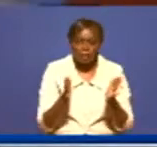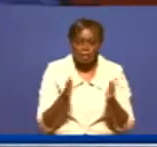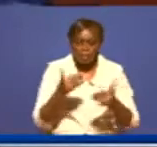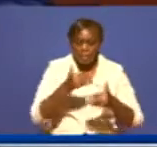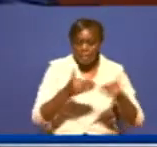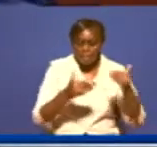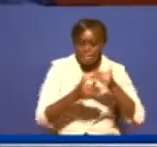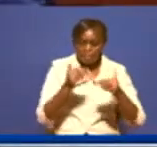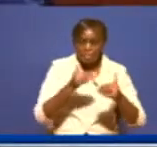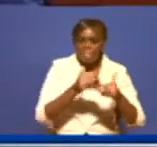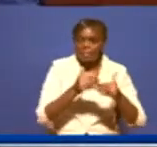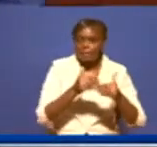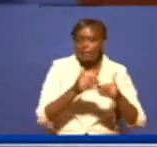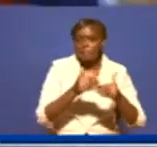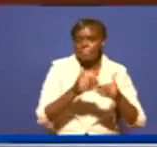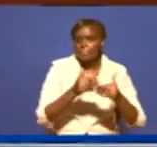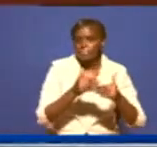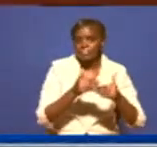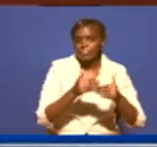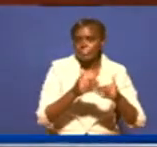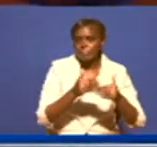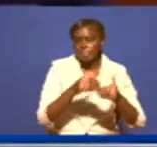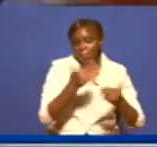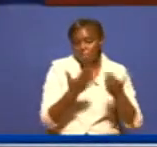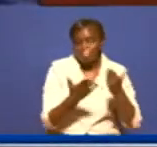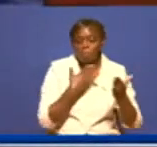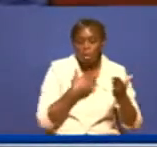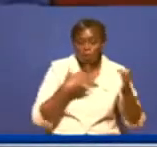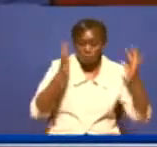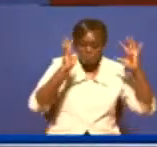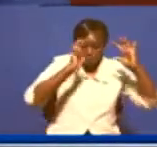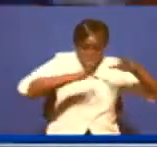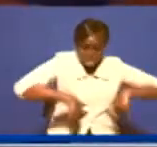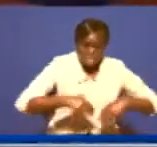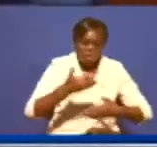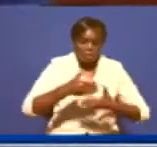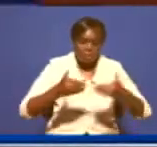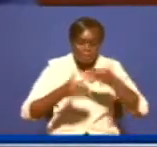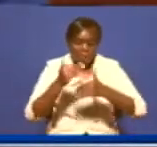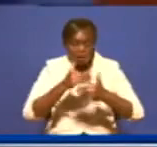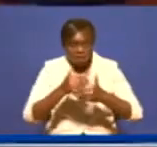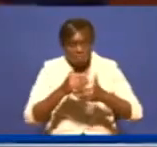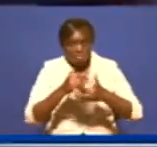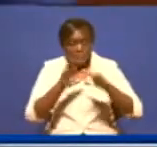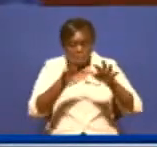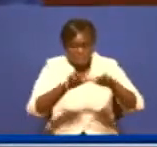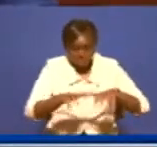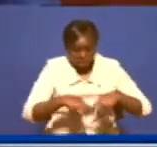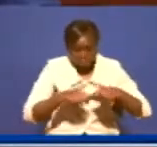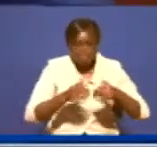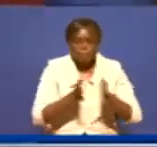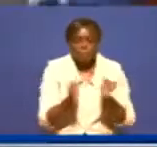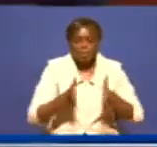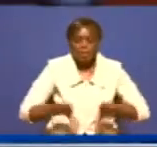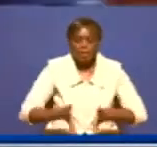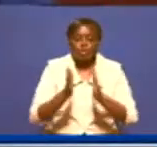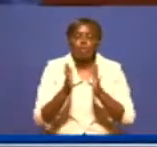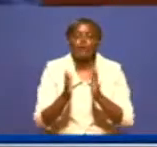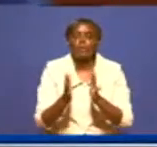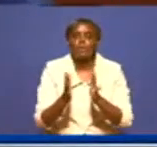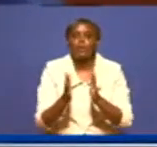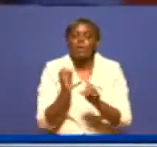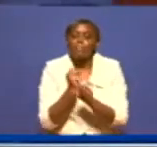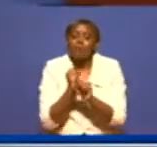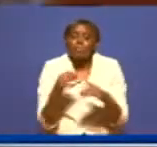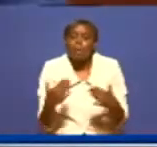infrastructural evictees, where either they want to demolish the premises that you are using or residential you are using to expand the roads. But how they do it,